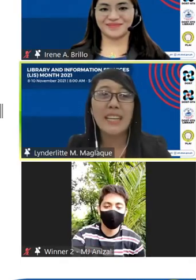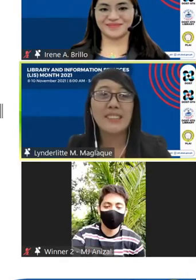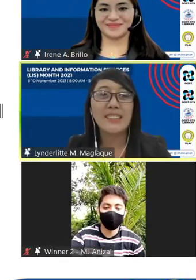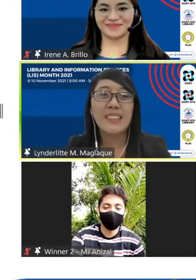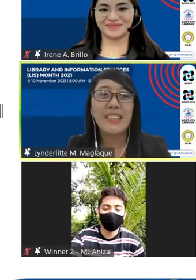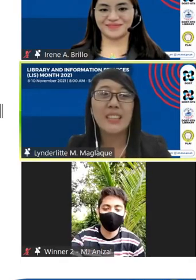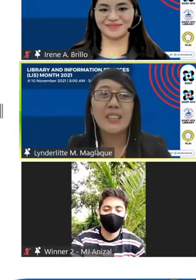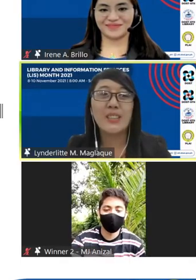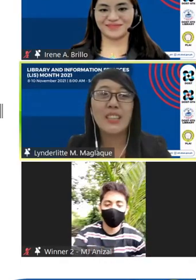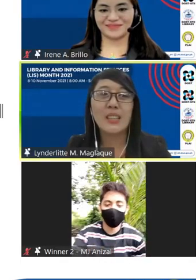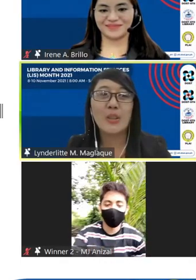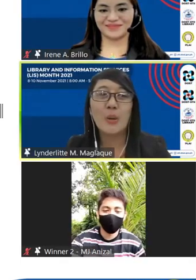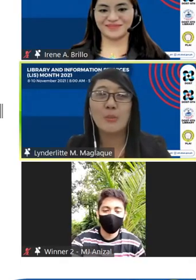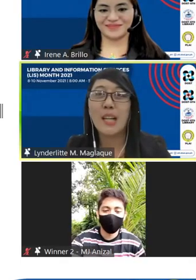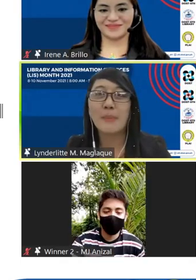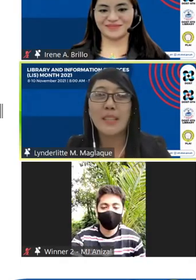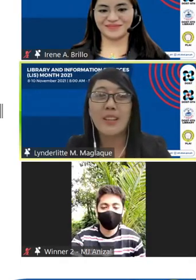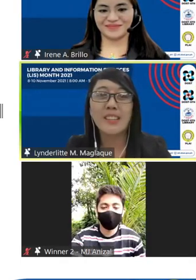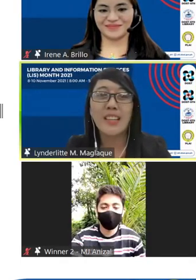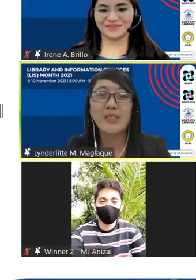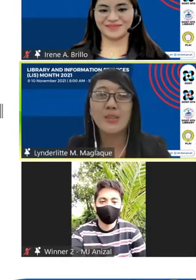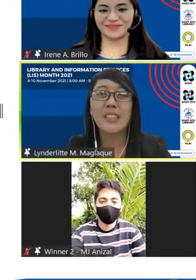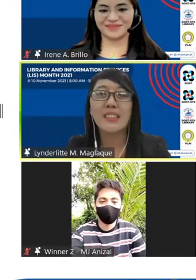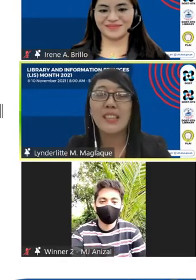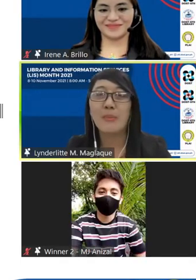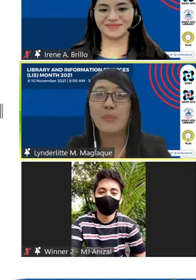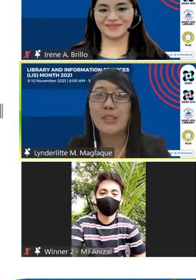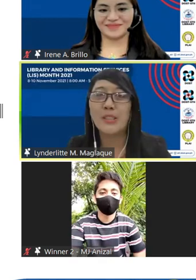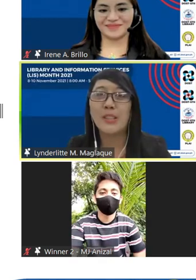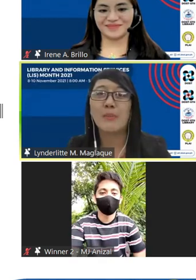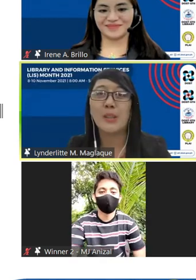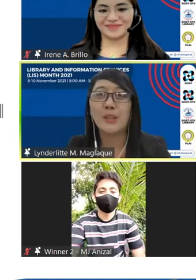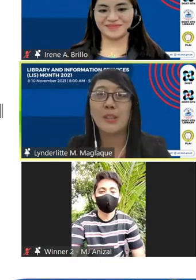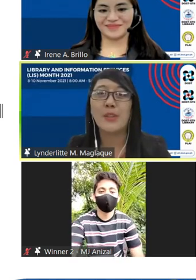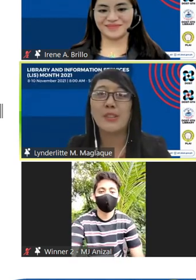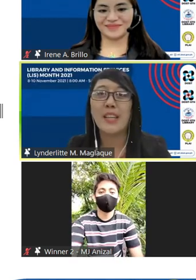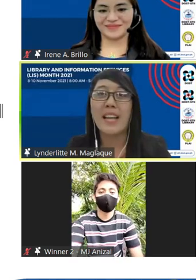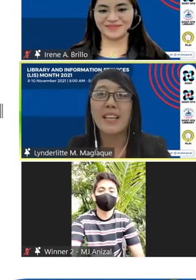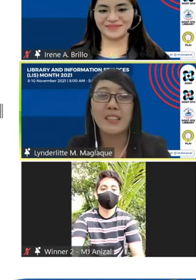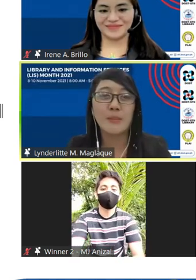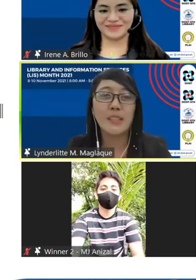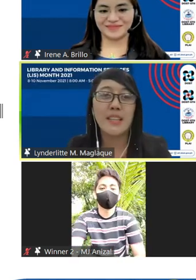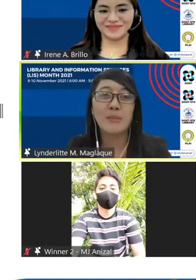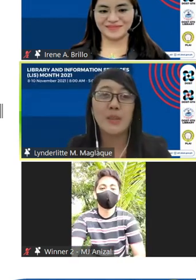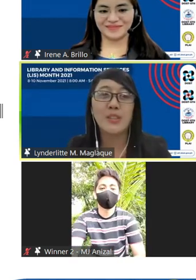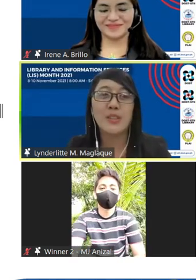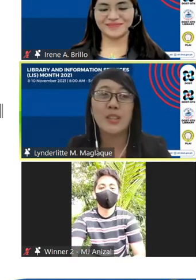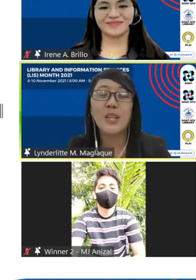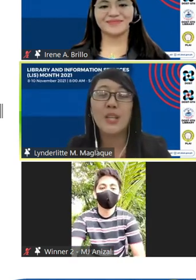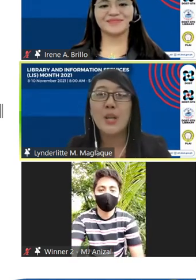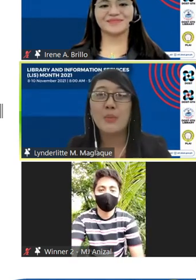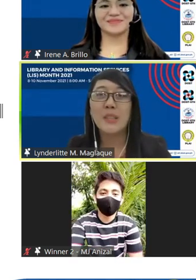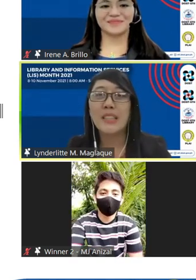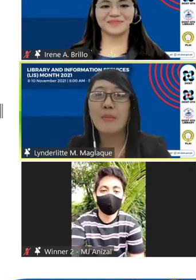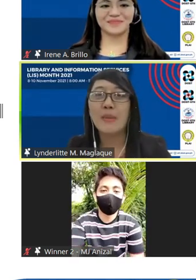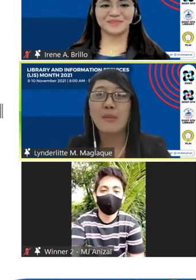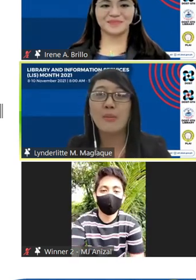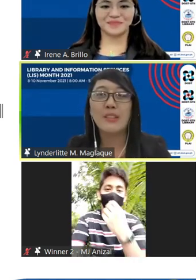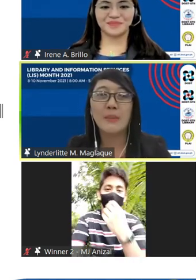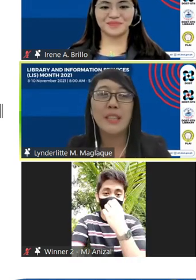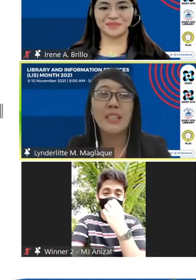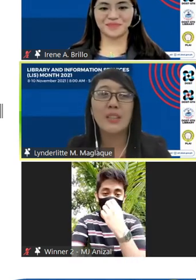second place in the Learning at Home Selfie Contest during the celebration of the 31st LIS Month celebration with the team